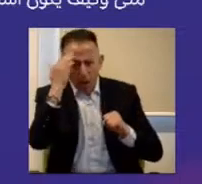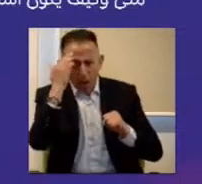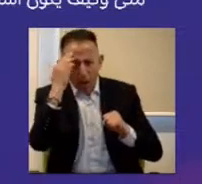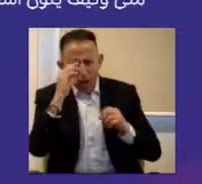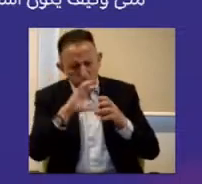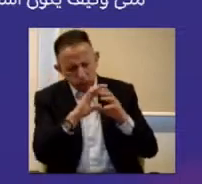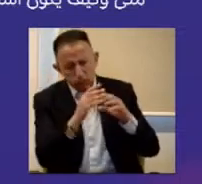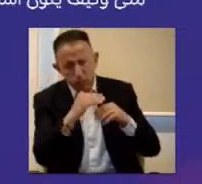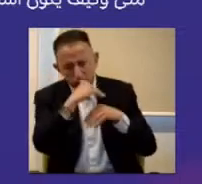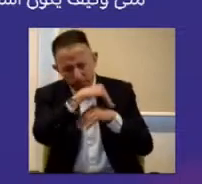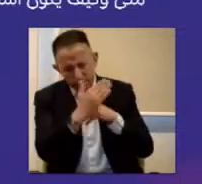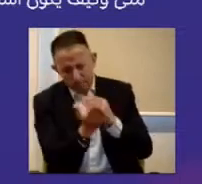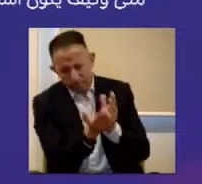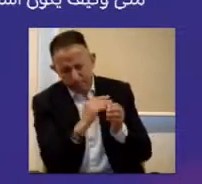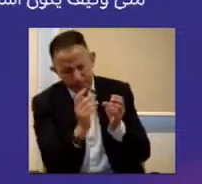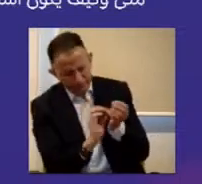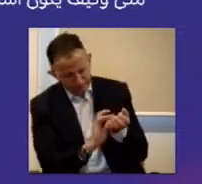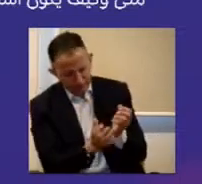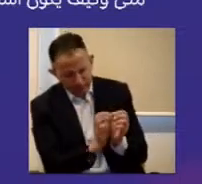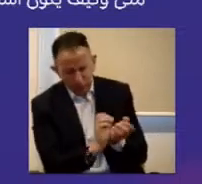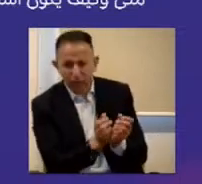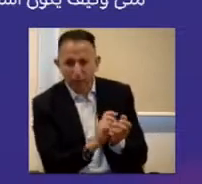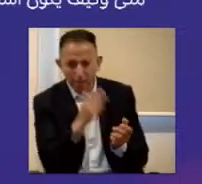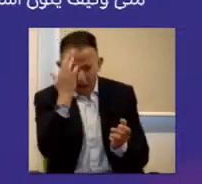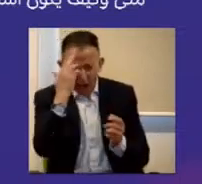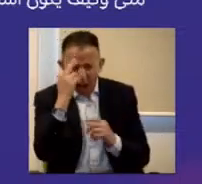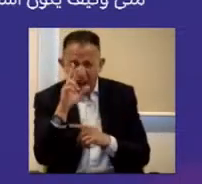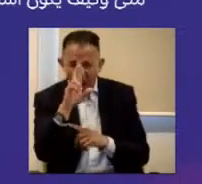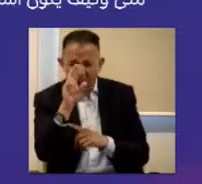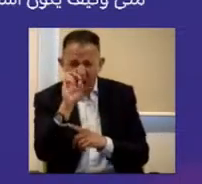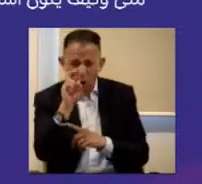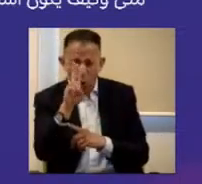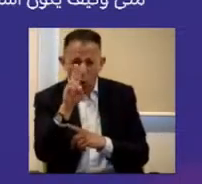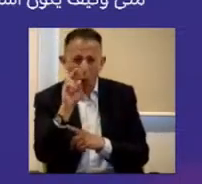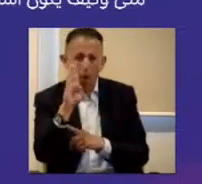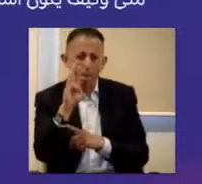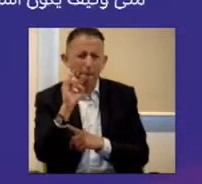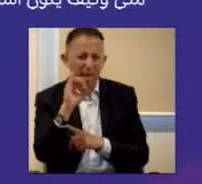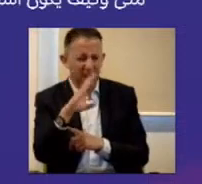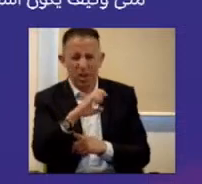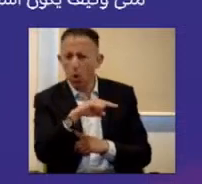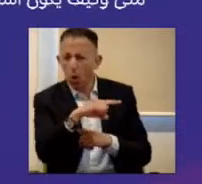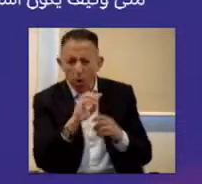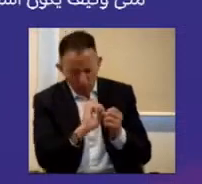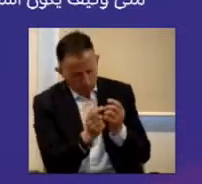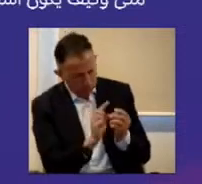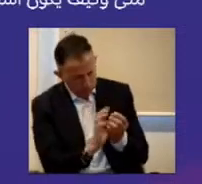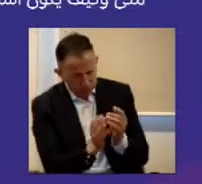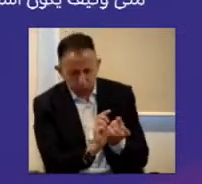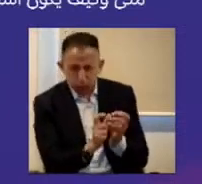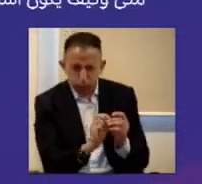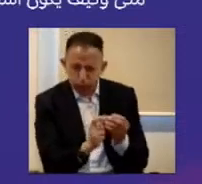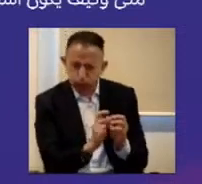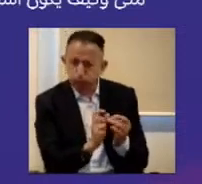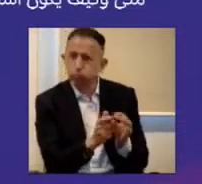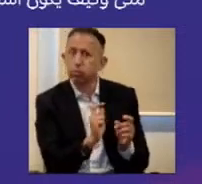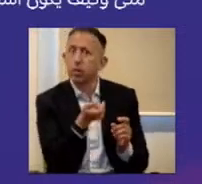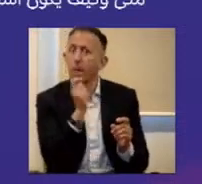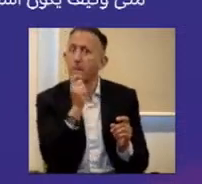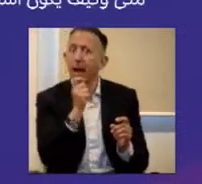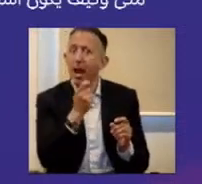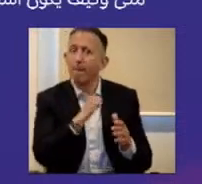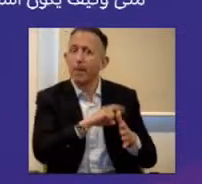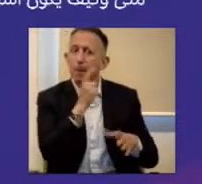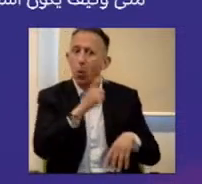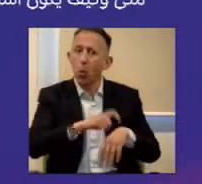no pre-programming. It was only learning by trial and error with just one hand to solve this not easy task of